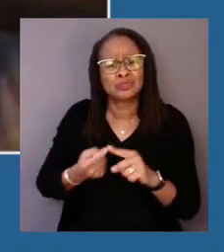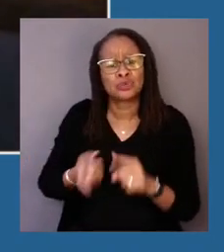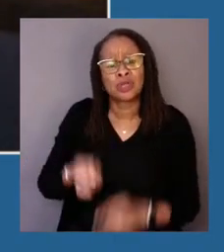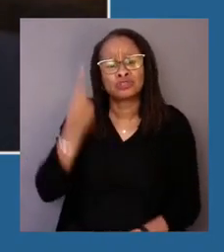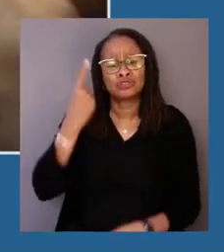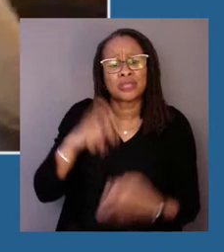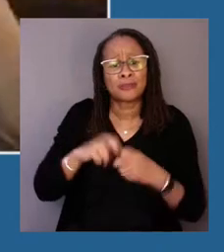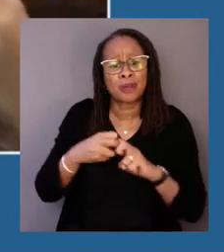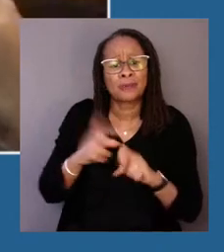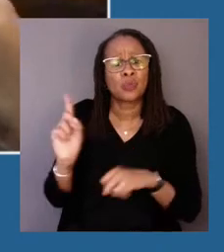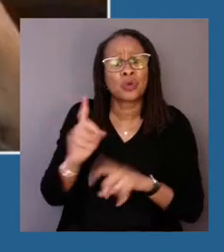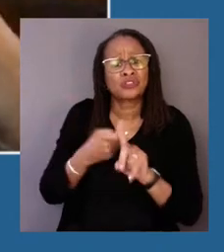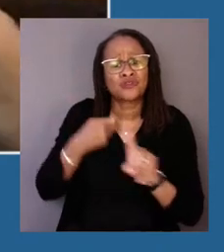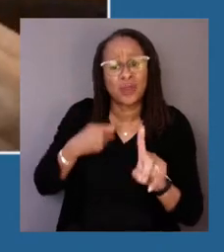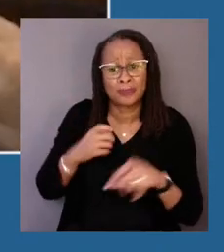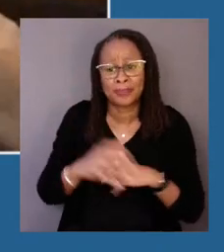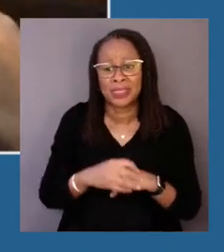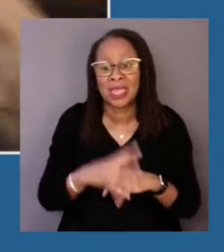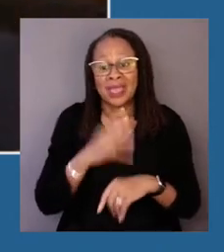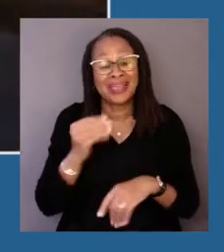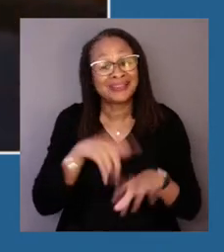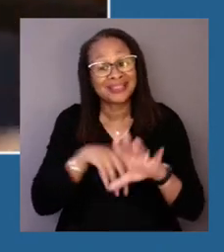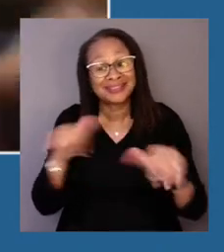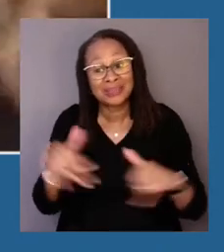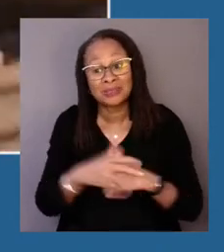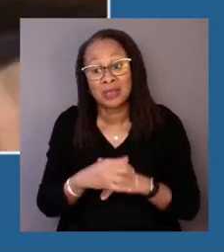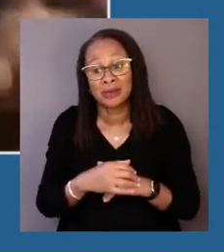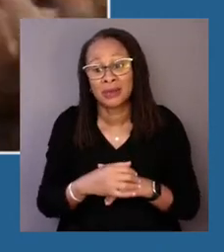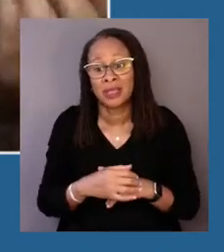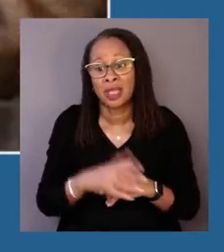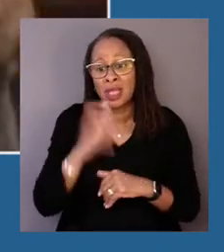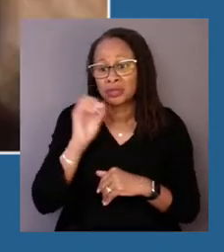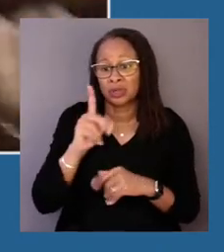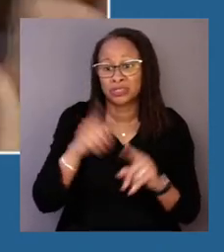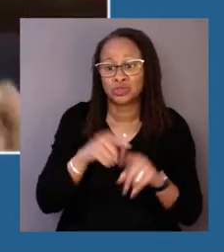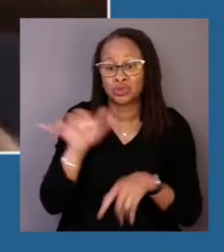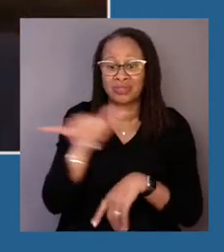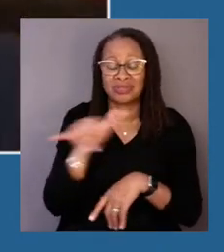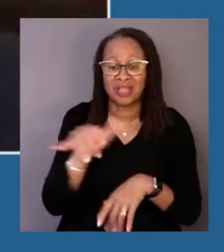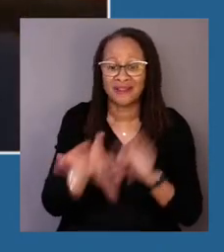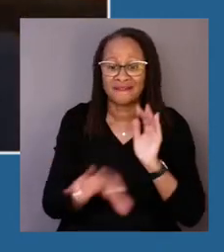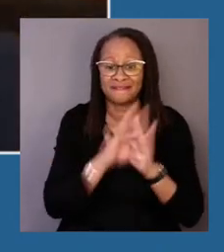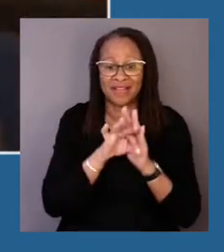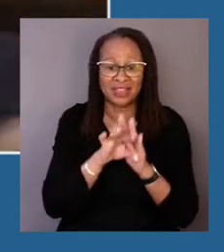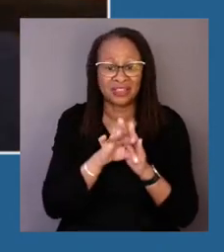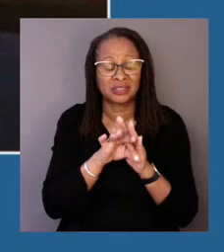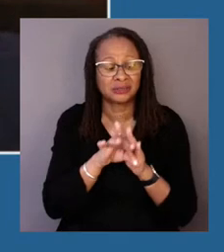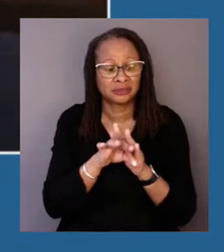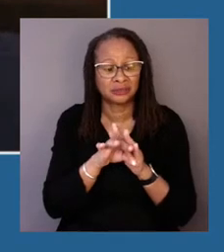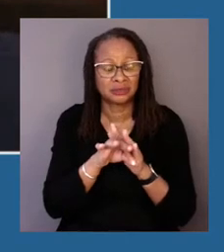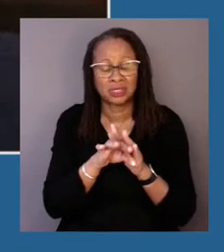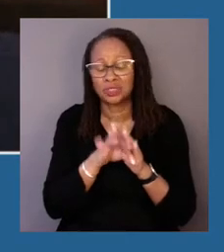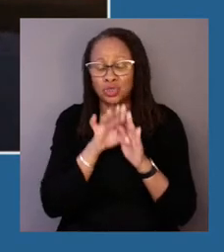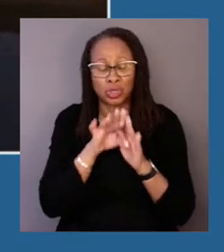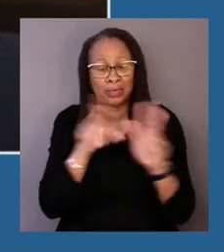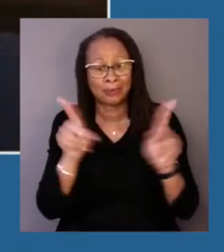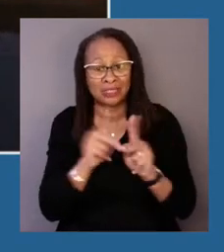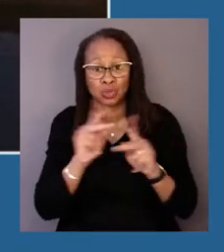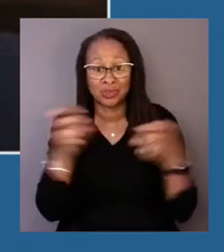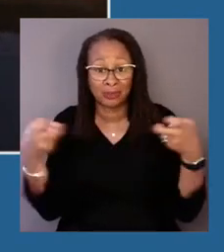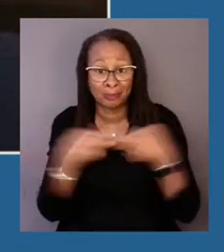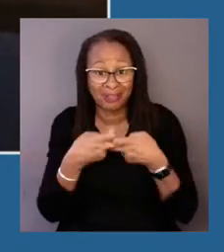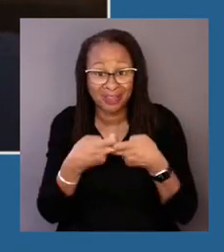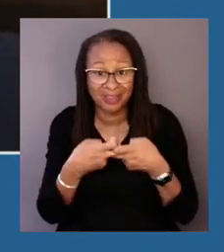from. And it's okay to, like, find the unique place that you plug in. There's a lot of things that need